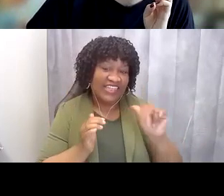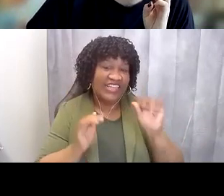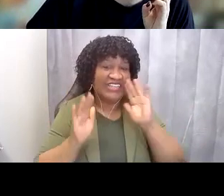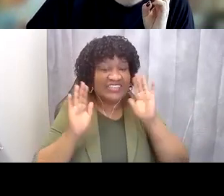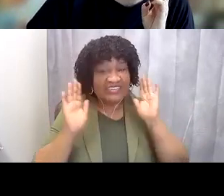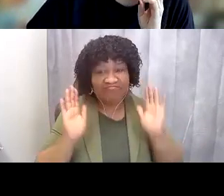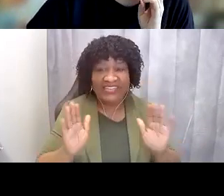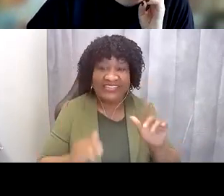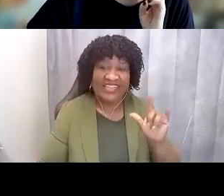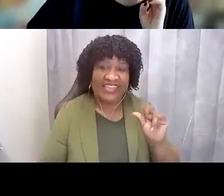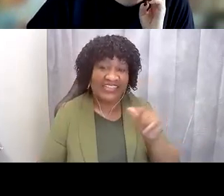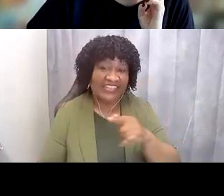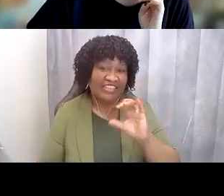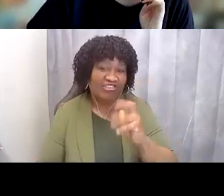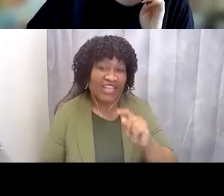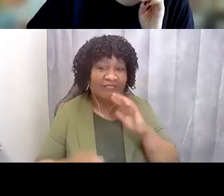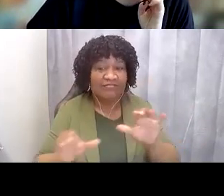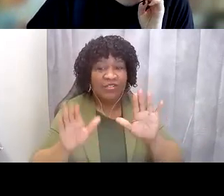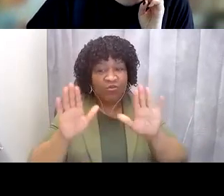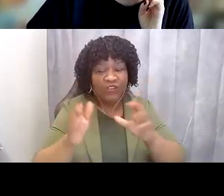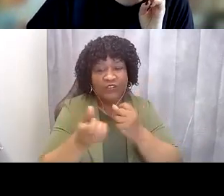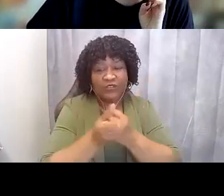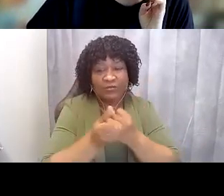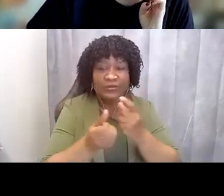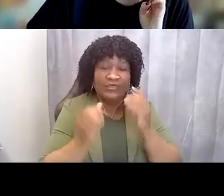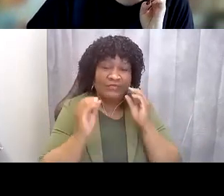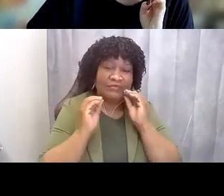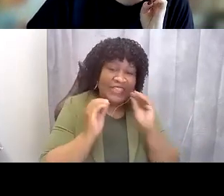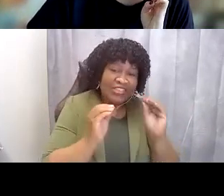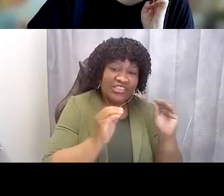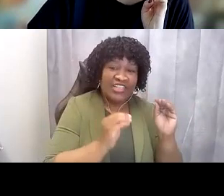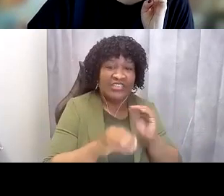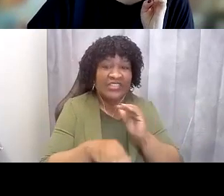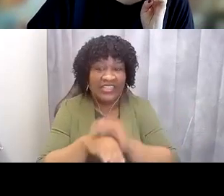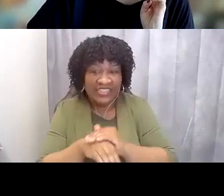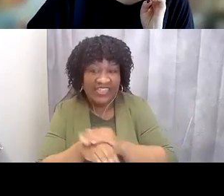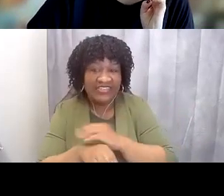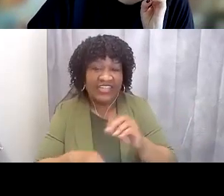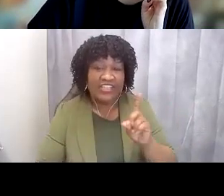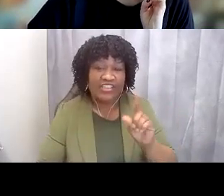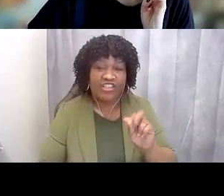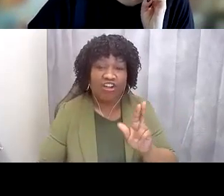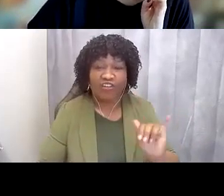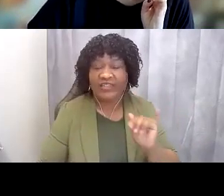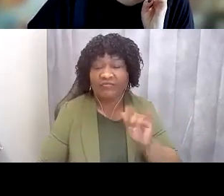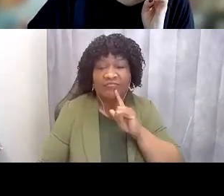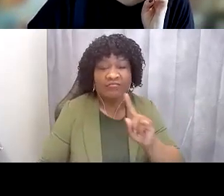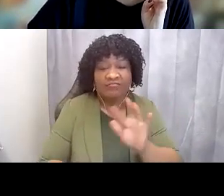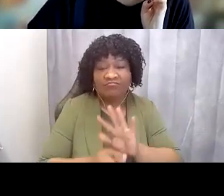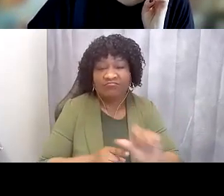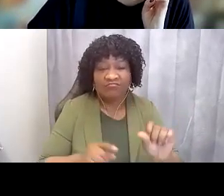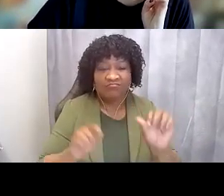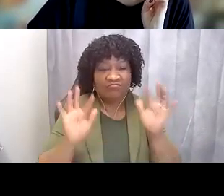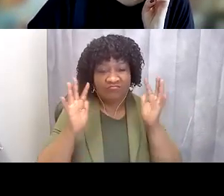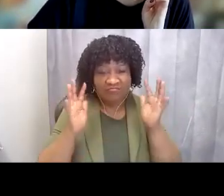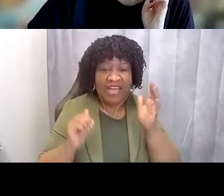provides wonderful support and education in English and in Dari, and it's phenomenal. So I'm always going to